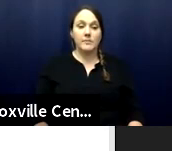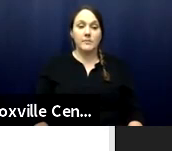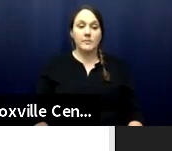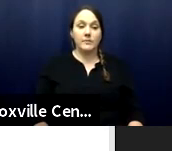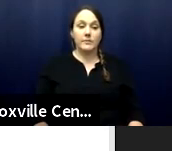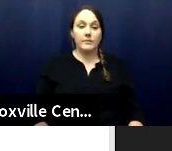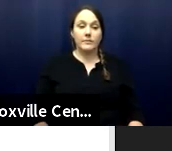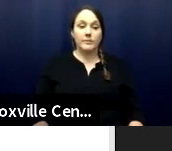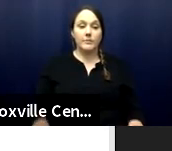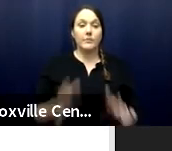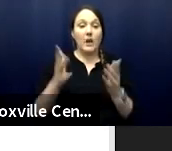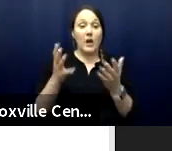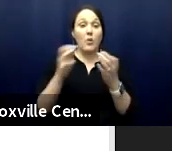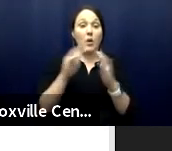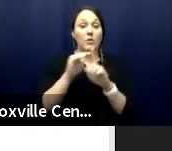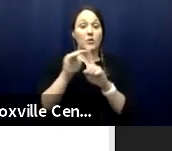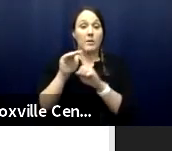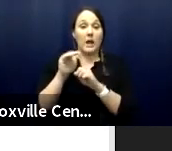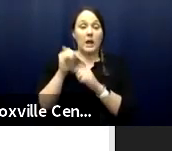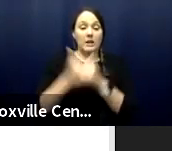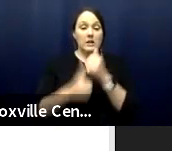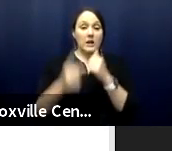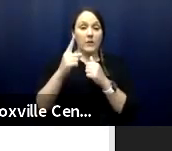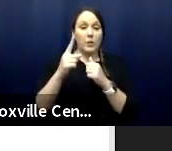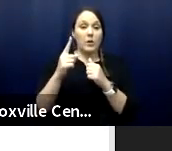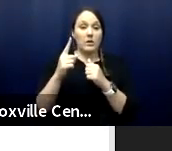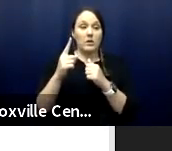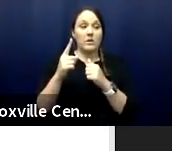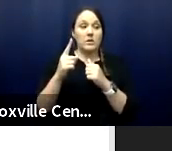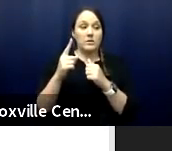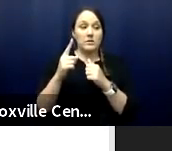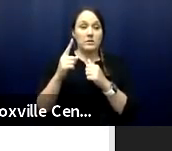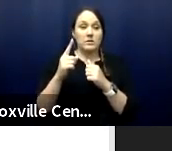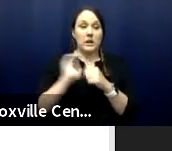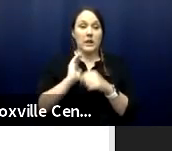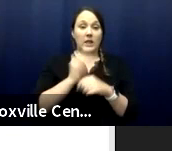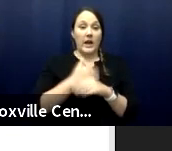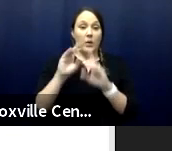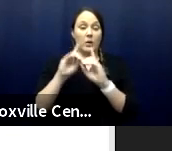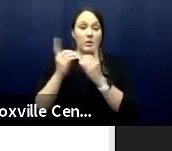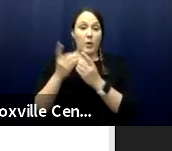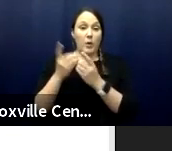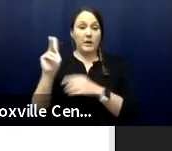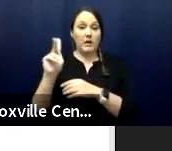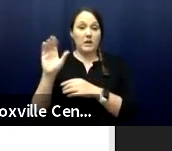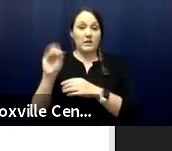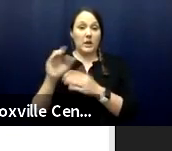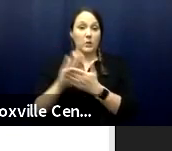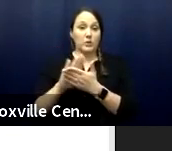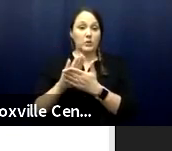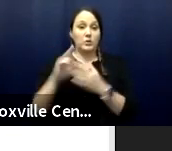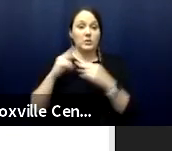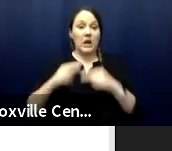I just want to remind everybody that we have in our department, the Knox County Schools Health Services Department,